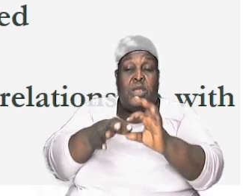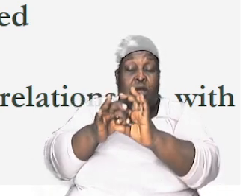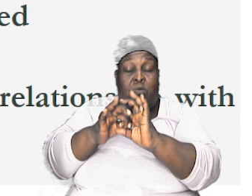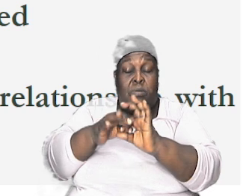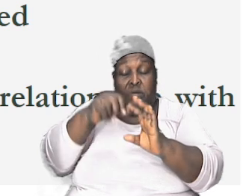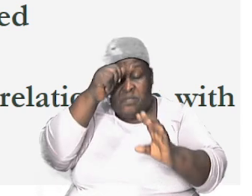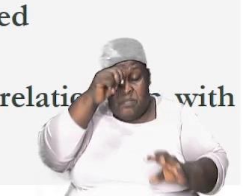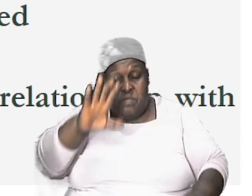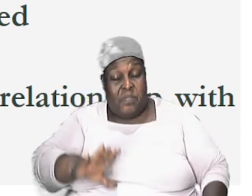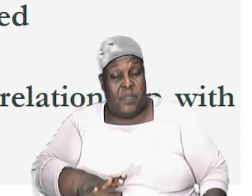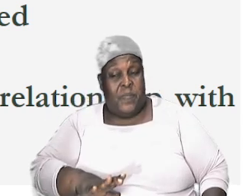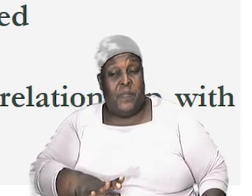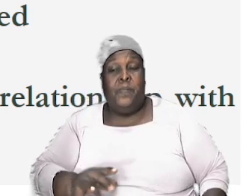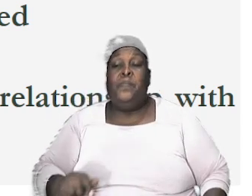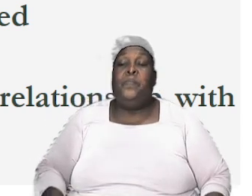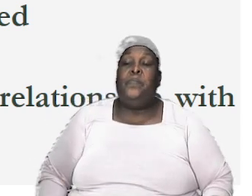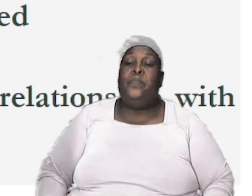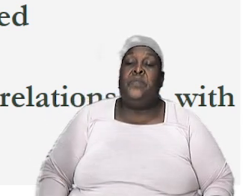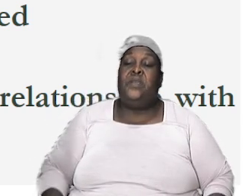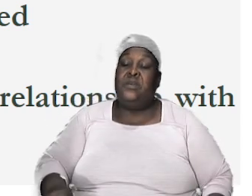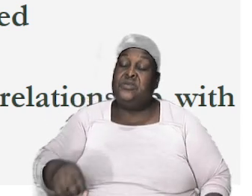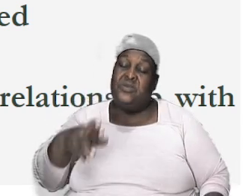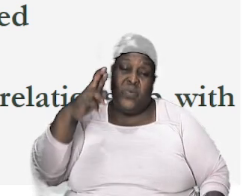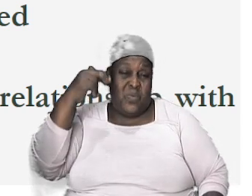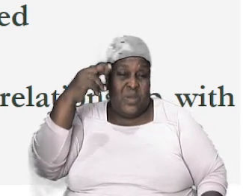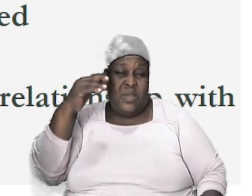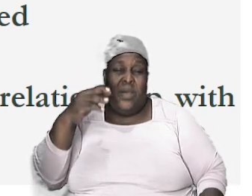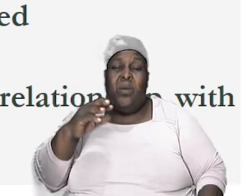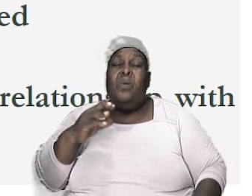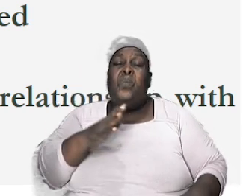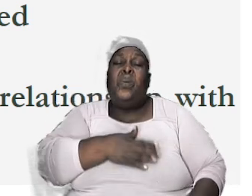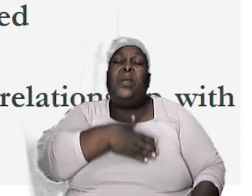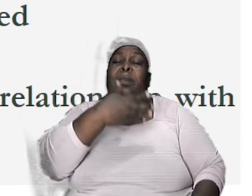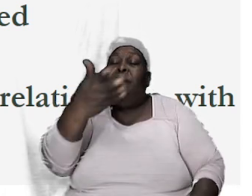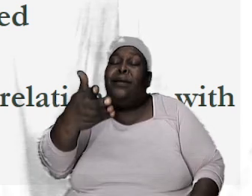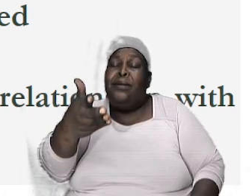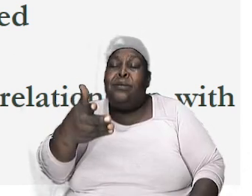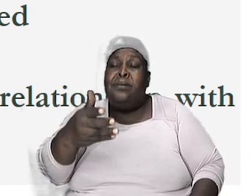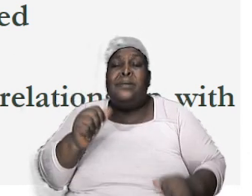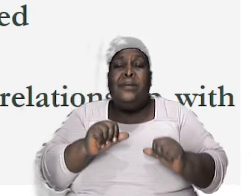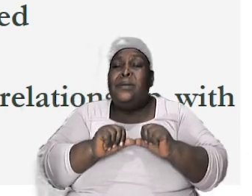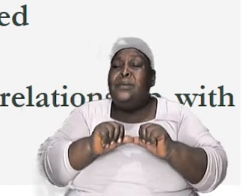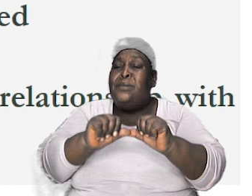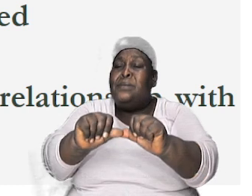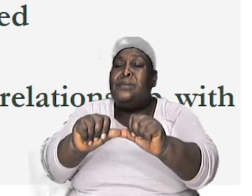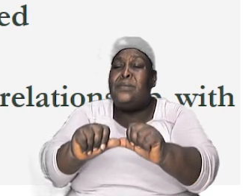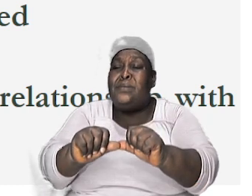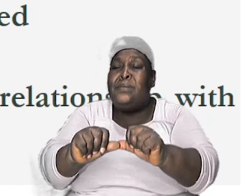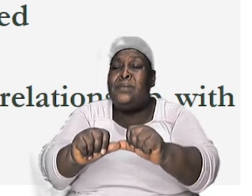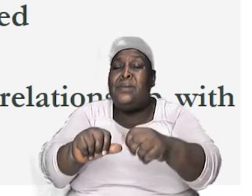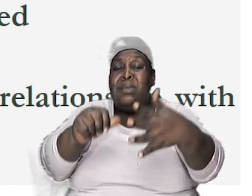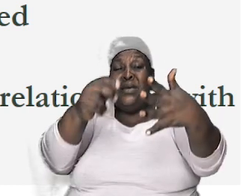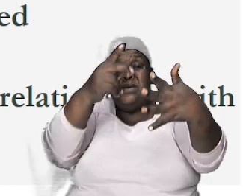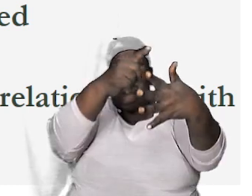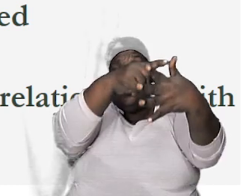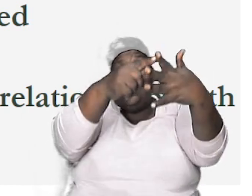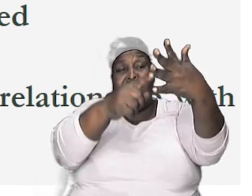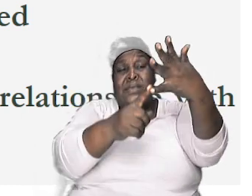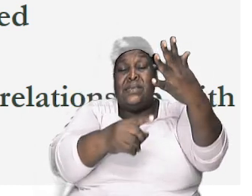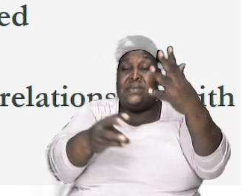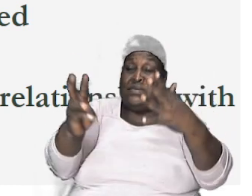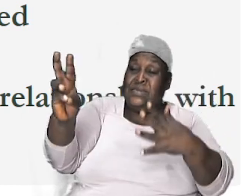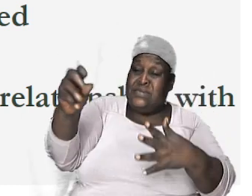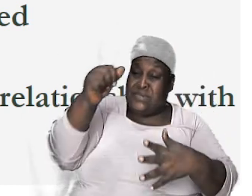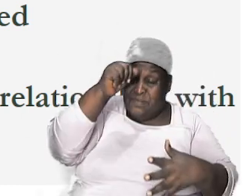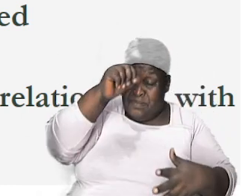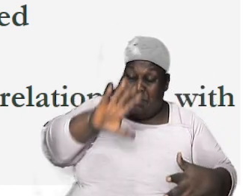is the reason why she was willing to go to 6 men in a row. That's